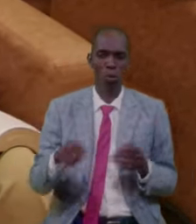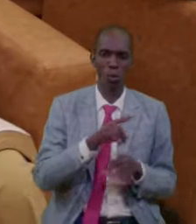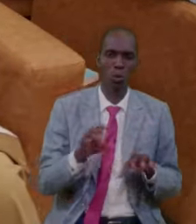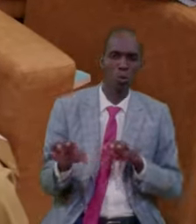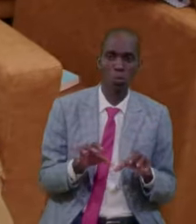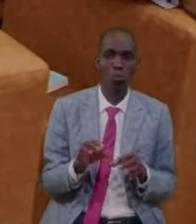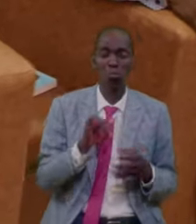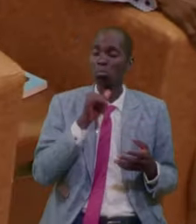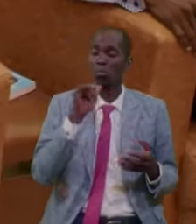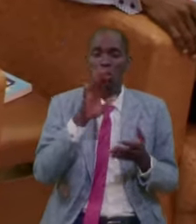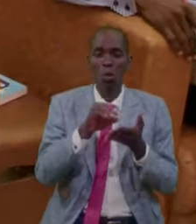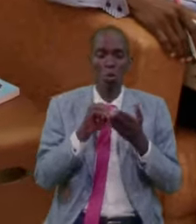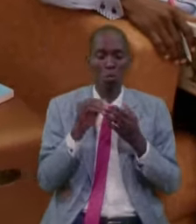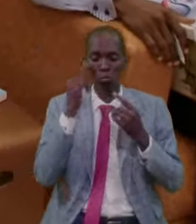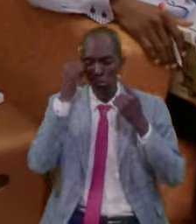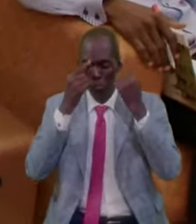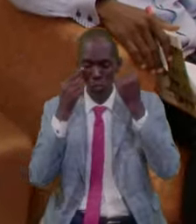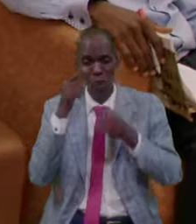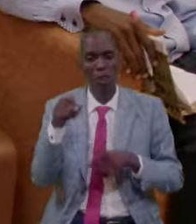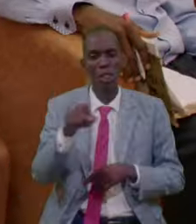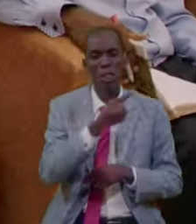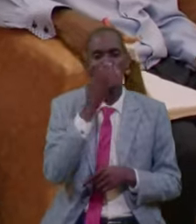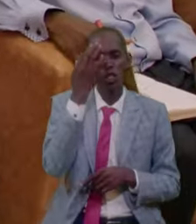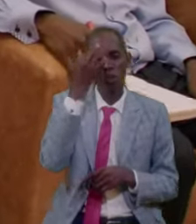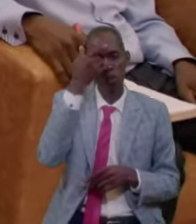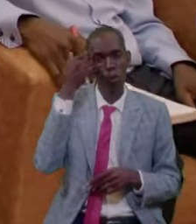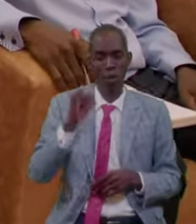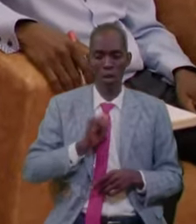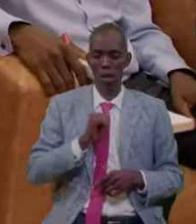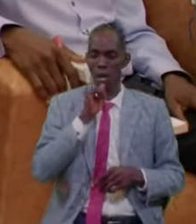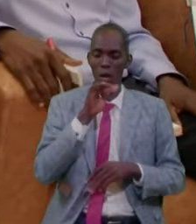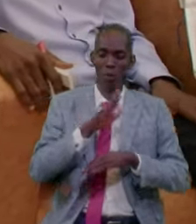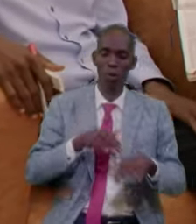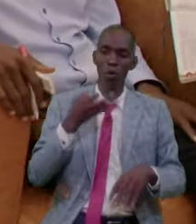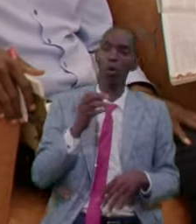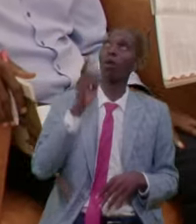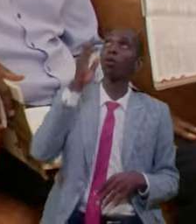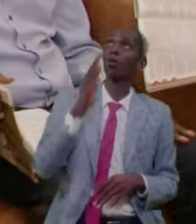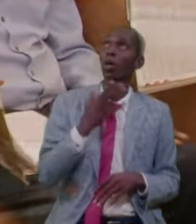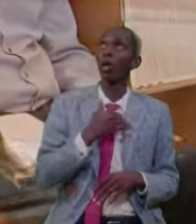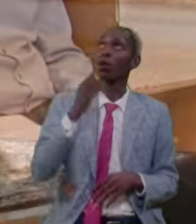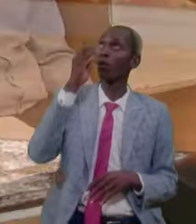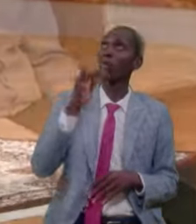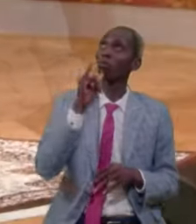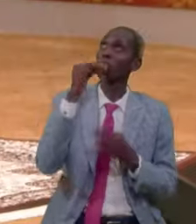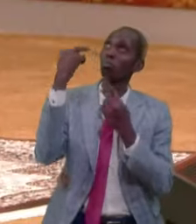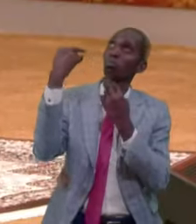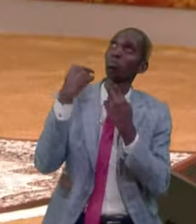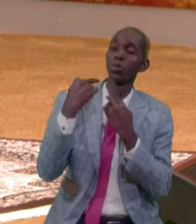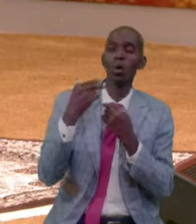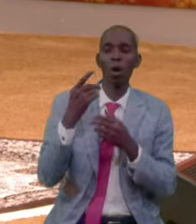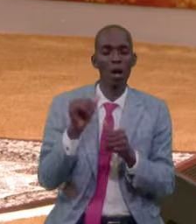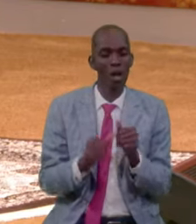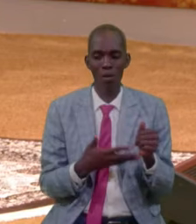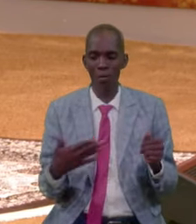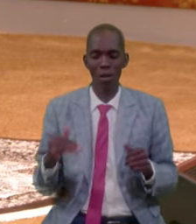that's not a concern to them. They know, because I am called of God, and because God is watching over everything